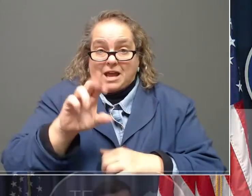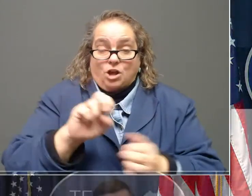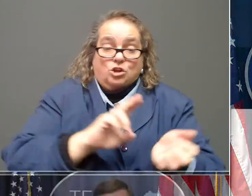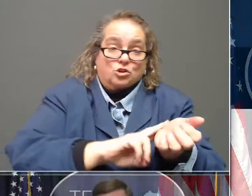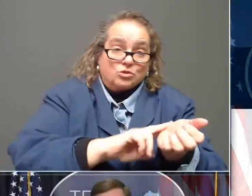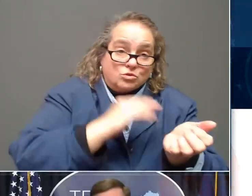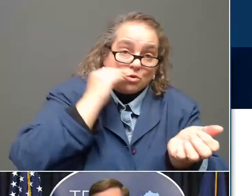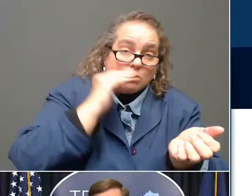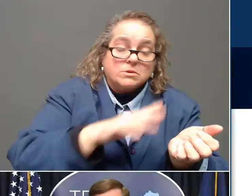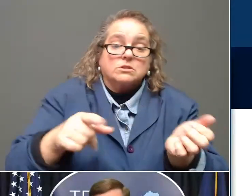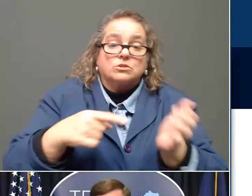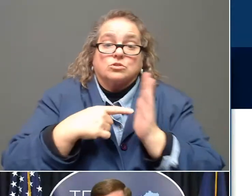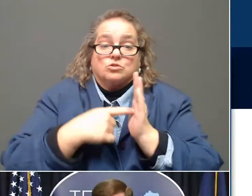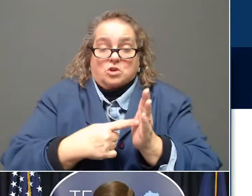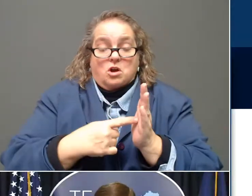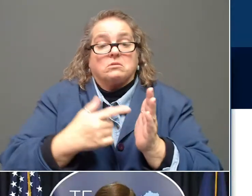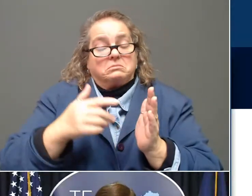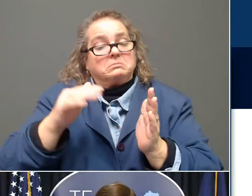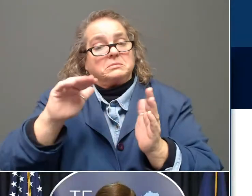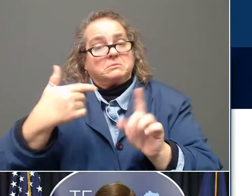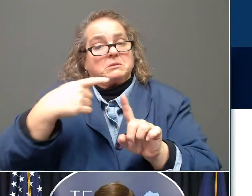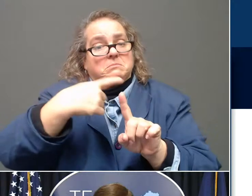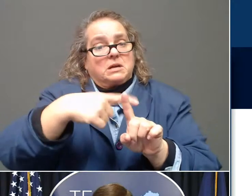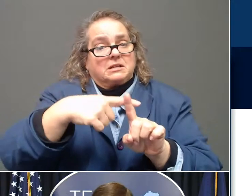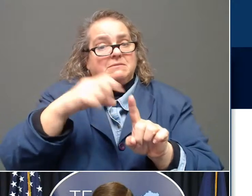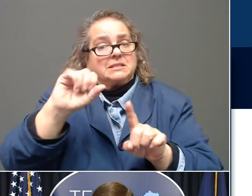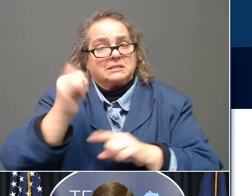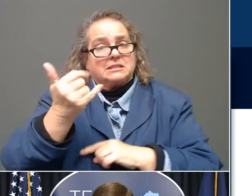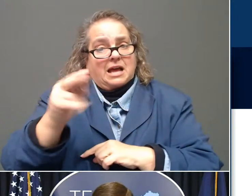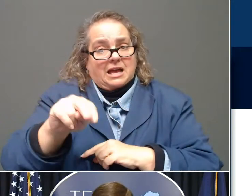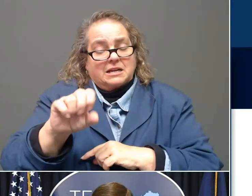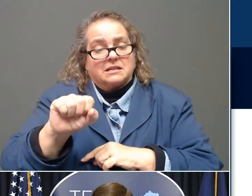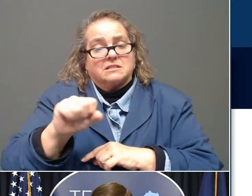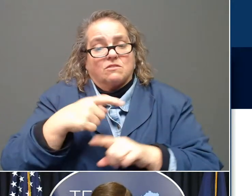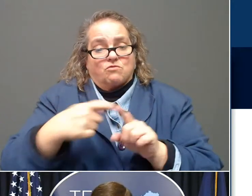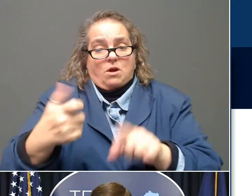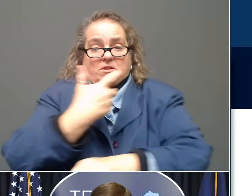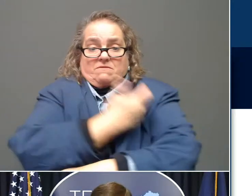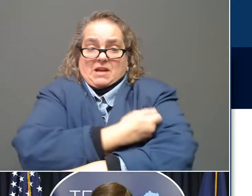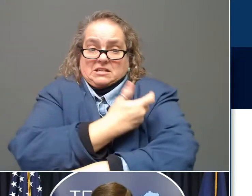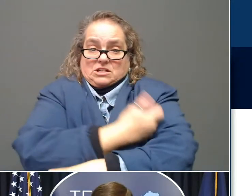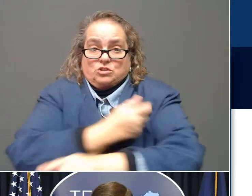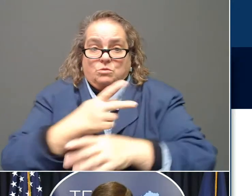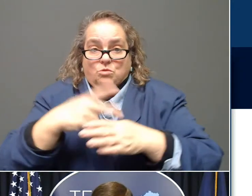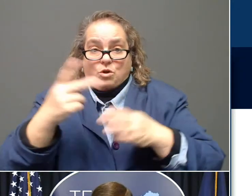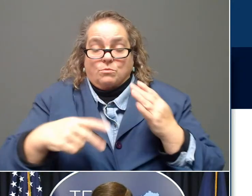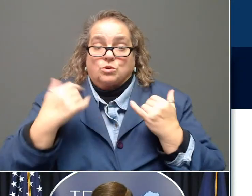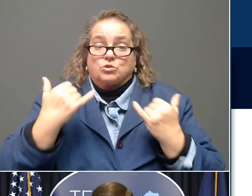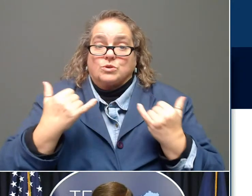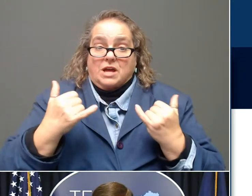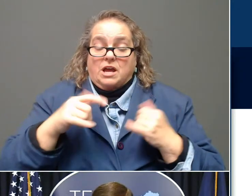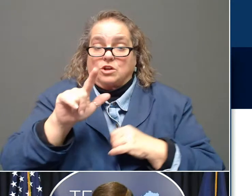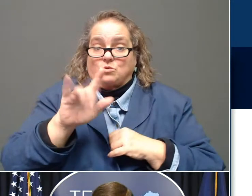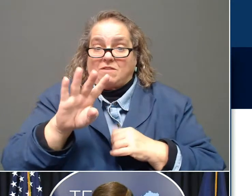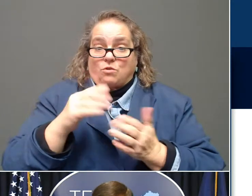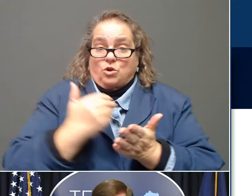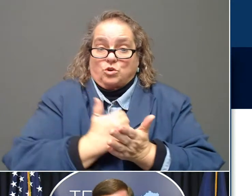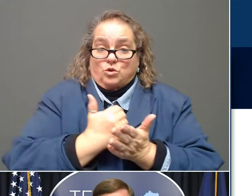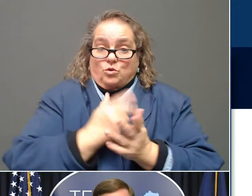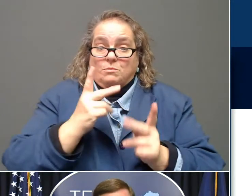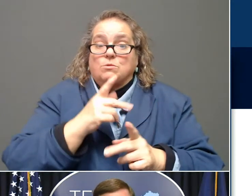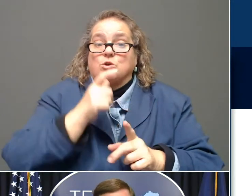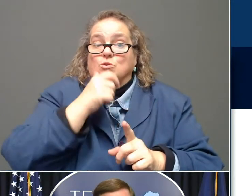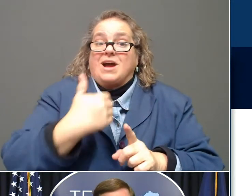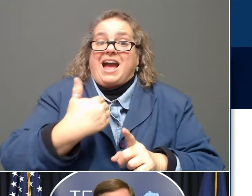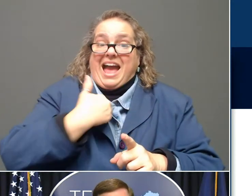COVID-19. This is someone with a big, large, wonderful family that is